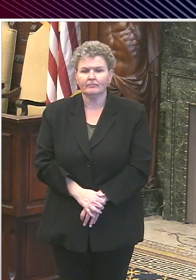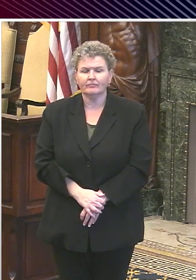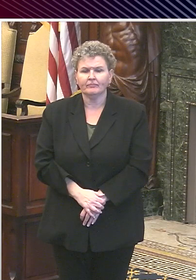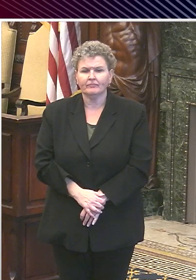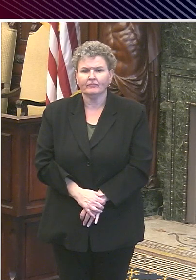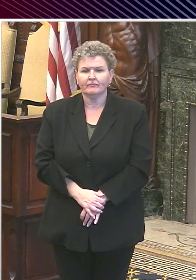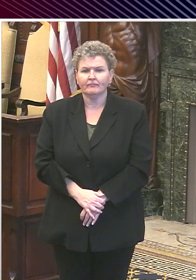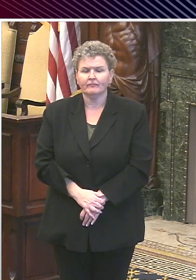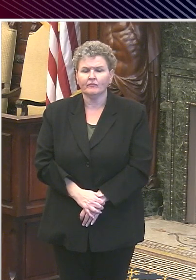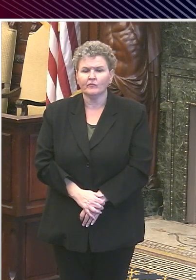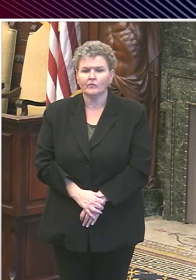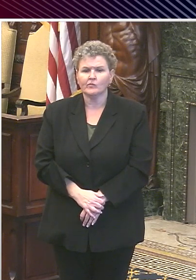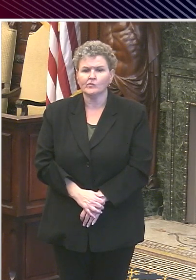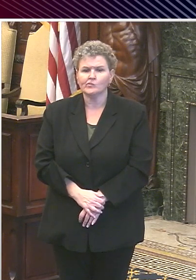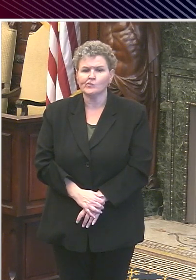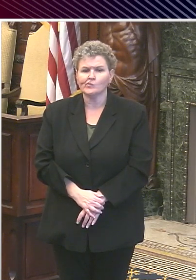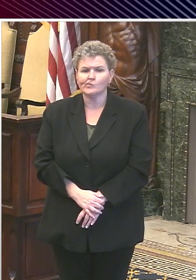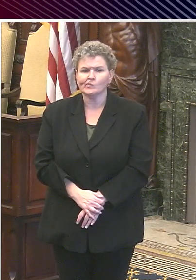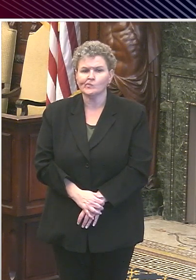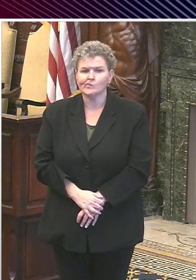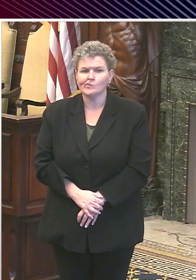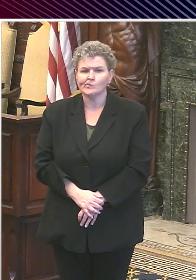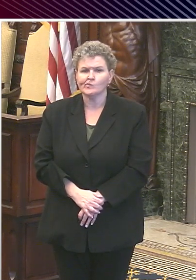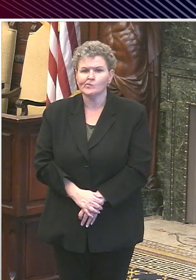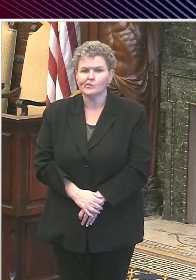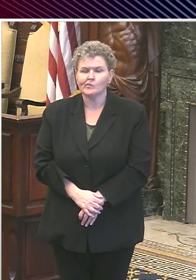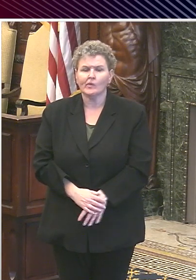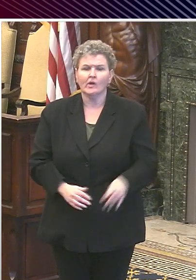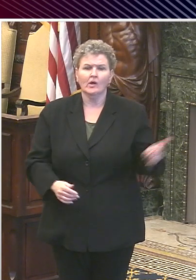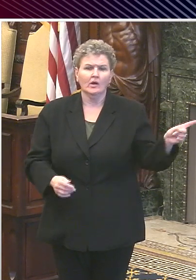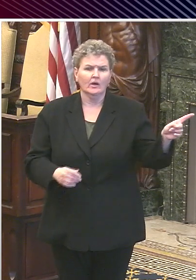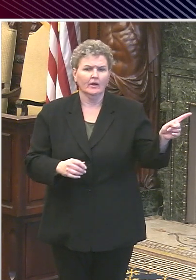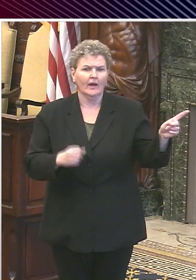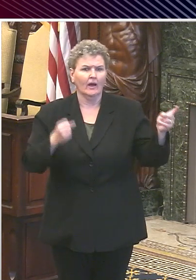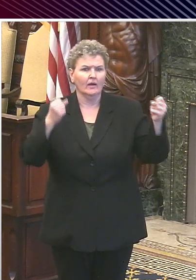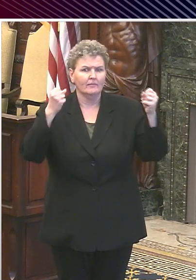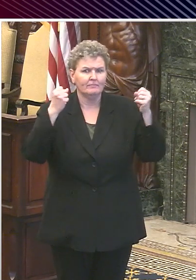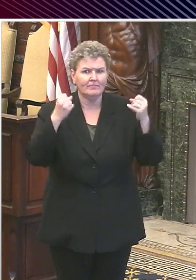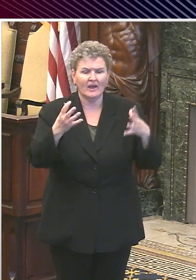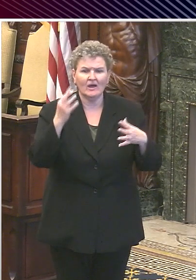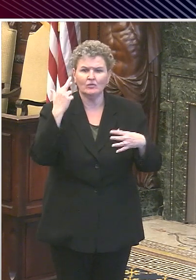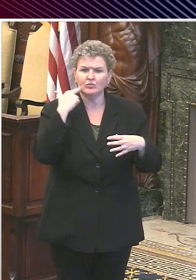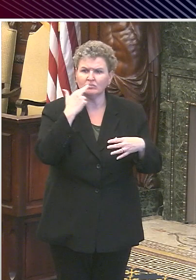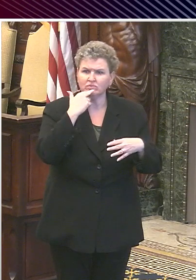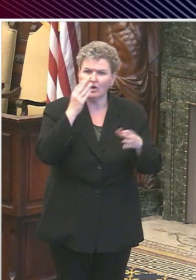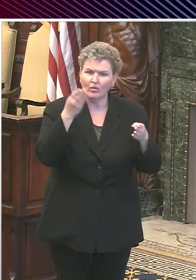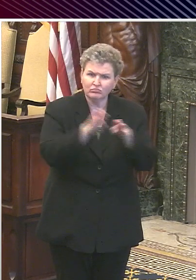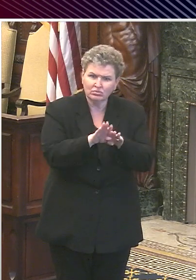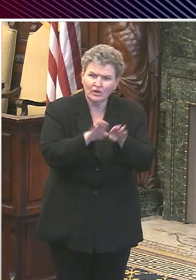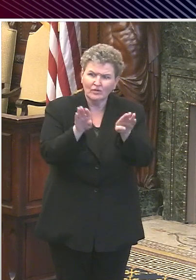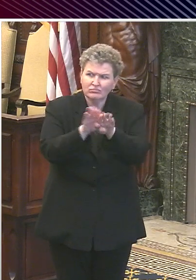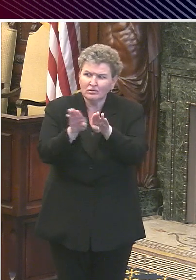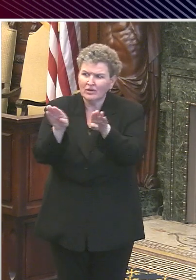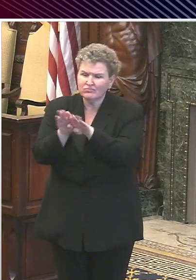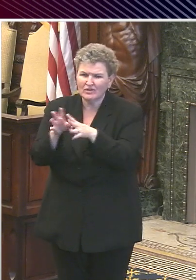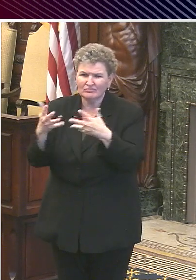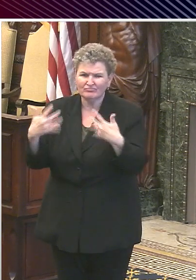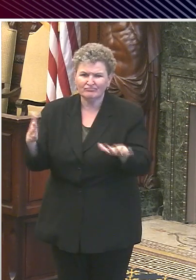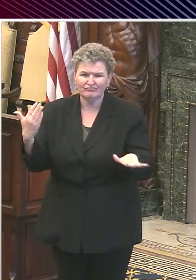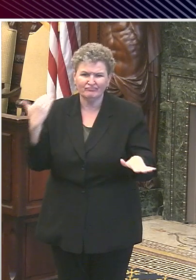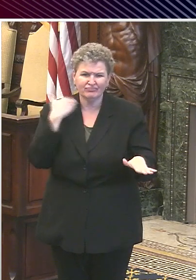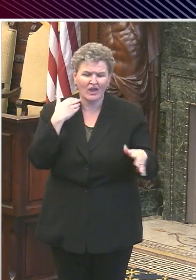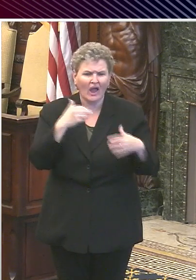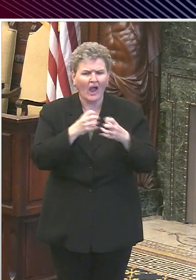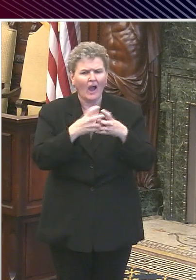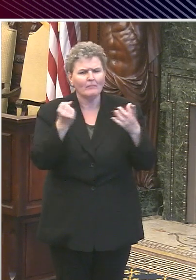of the number of restaurants that have had to close due to the pandemic. I don't have it. No contamos con